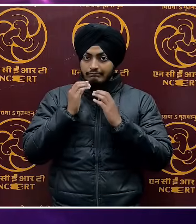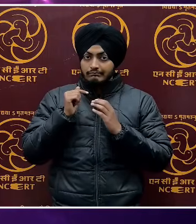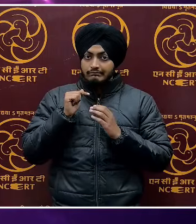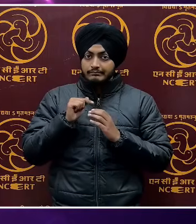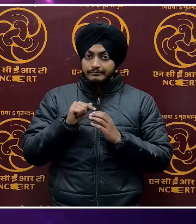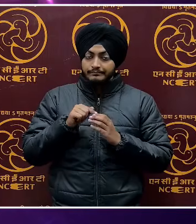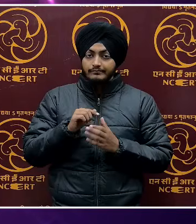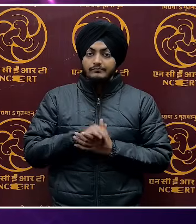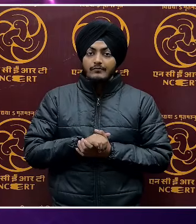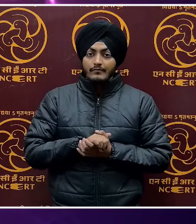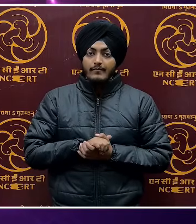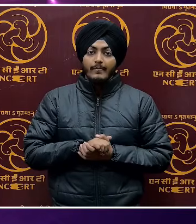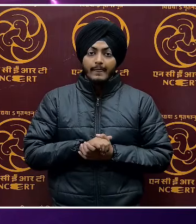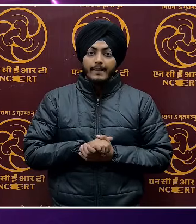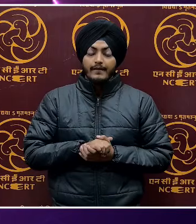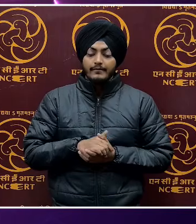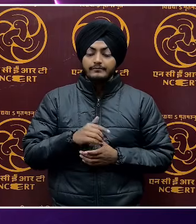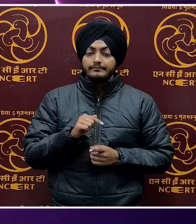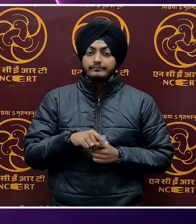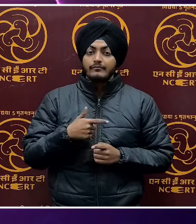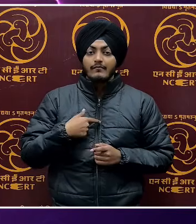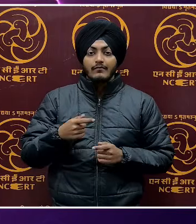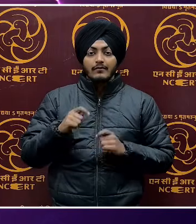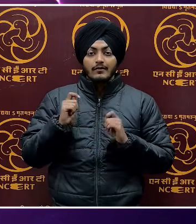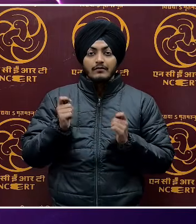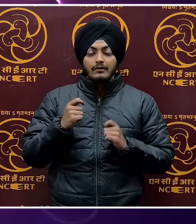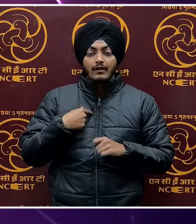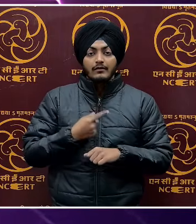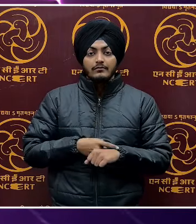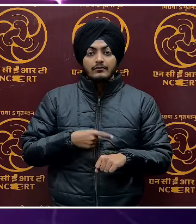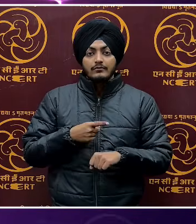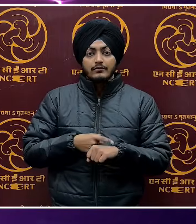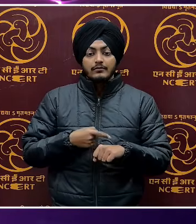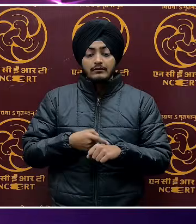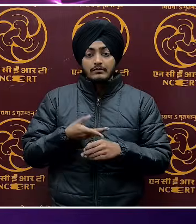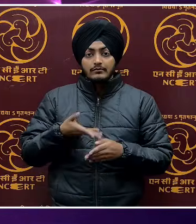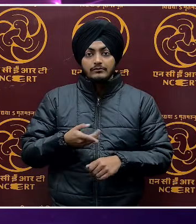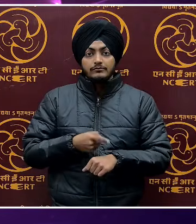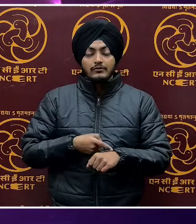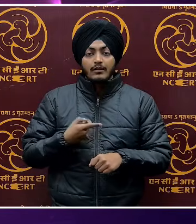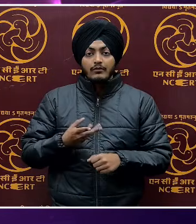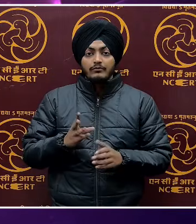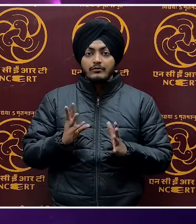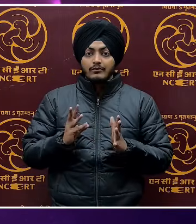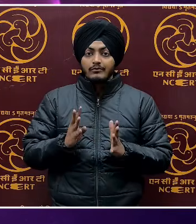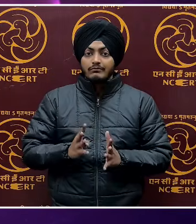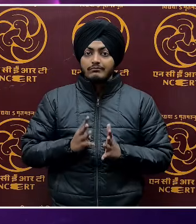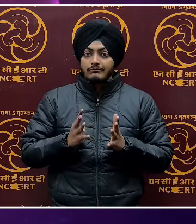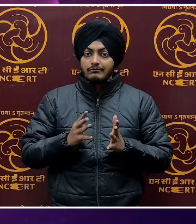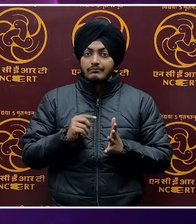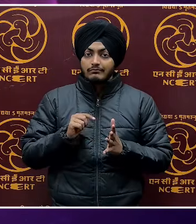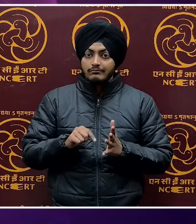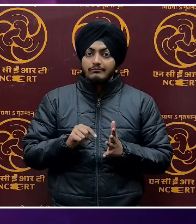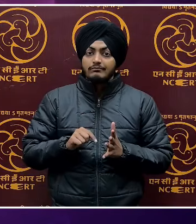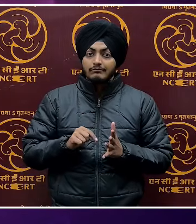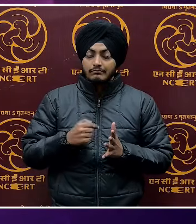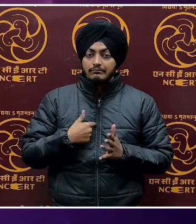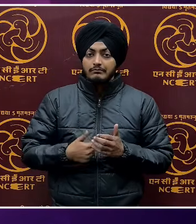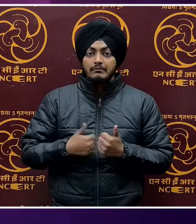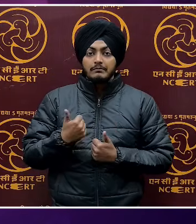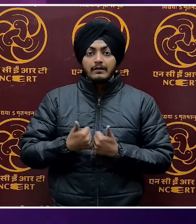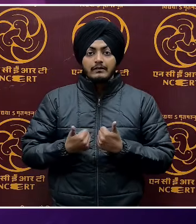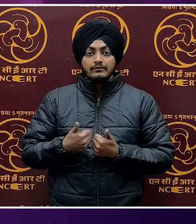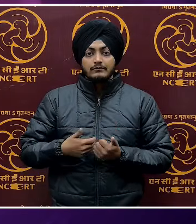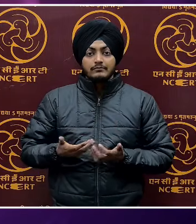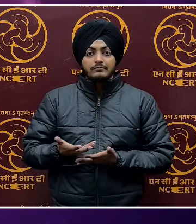This thing is celebrated every year, and this year we are celebrating 9th edition of